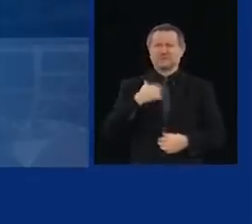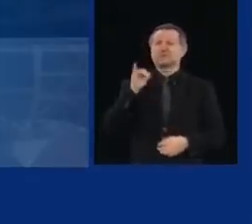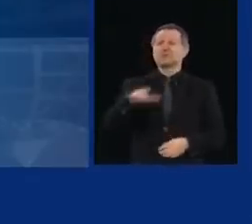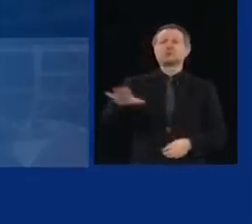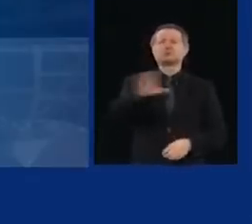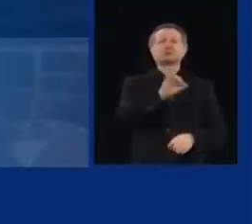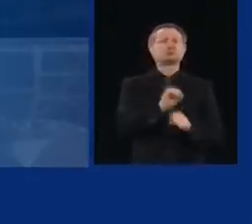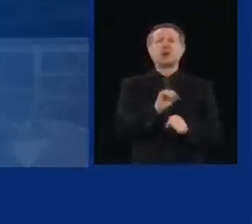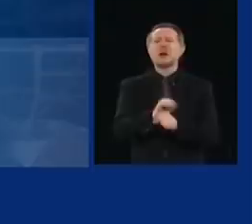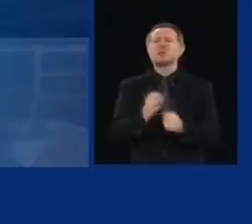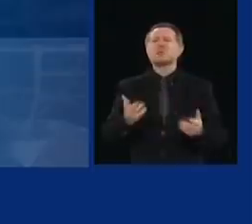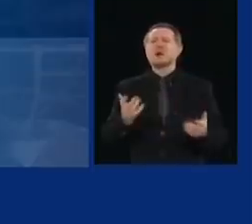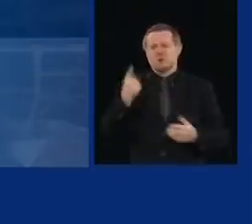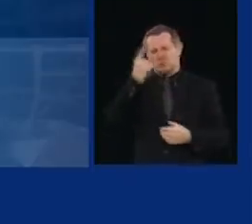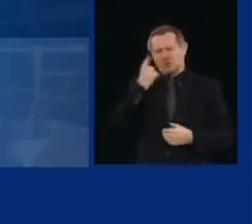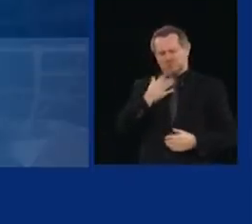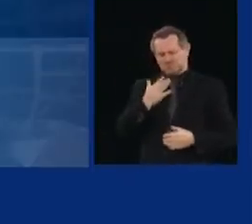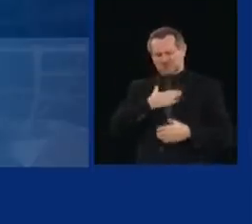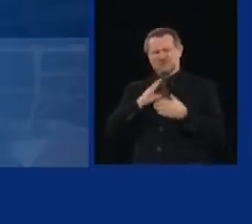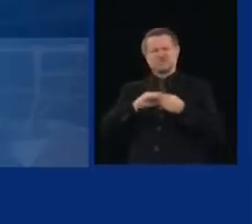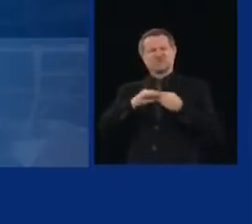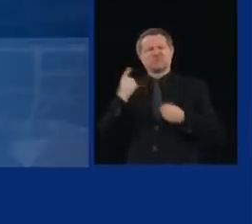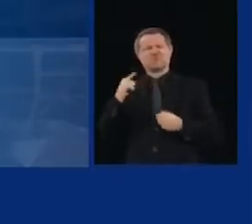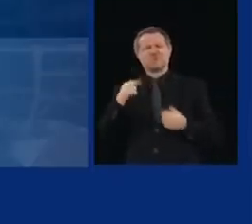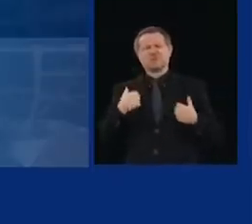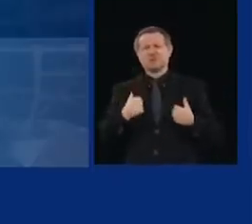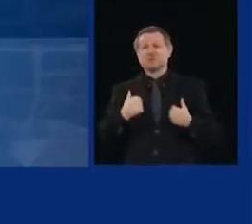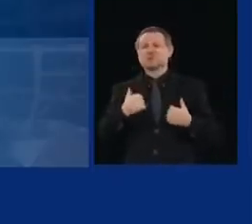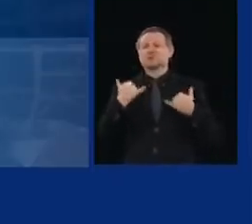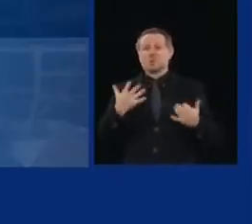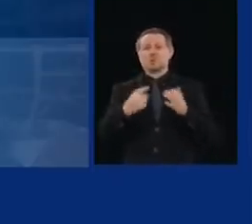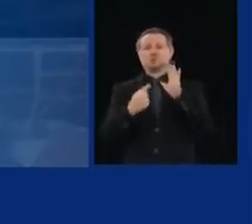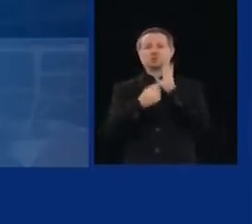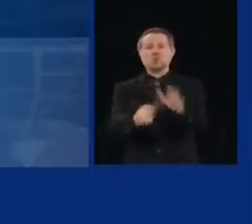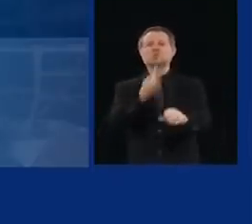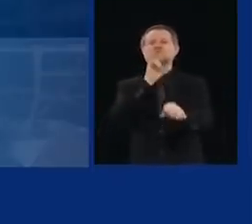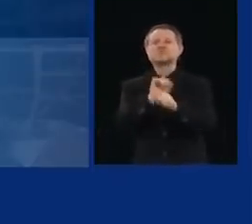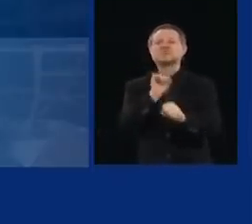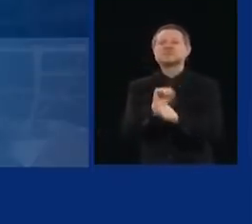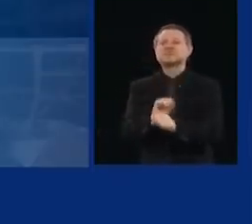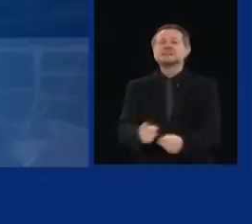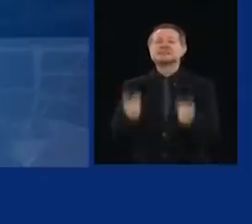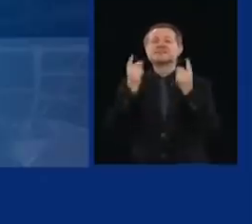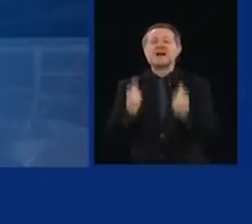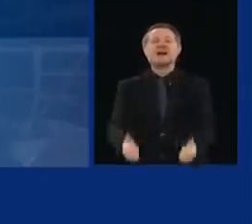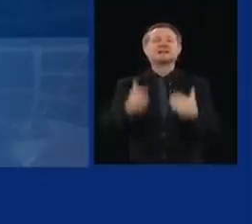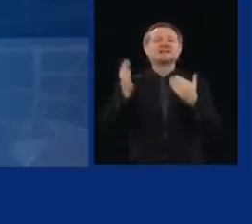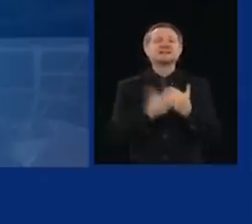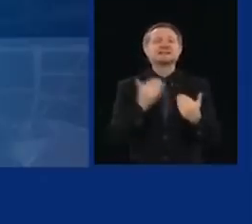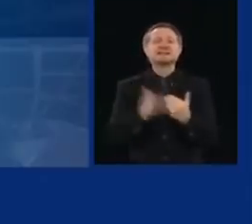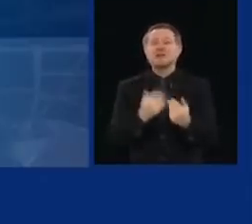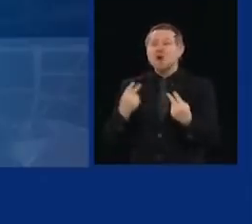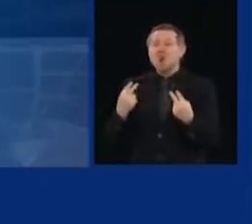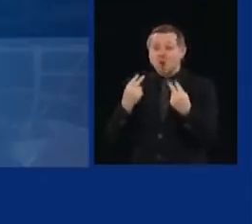you are doubting Thomas's, I'm going to show you how fast and easy it is to take a test